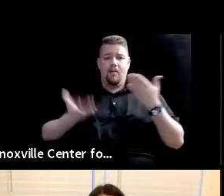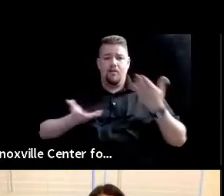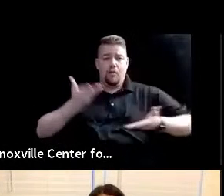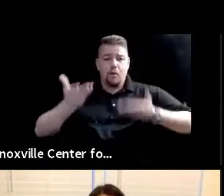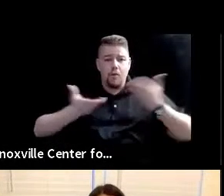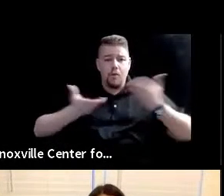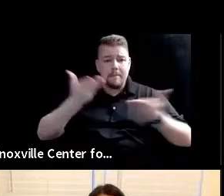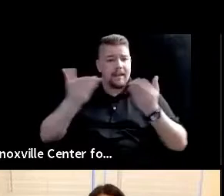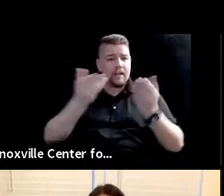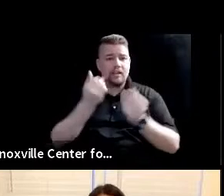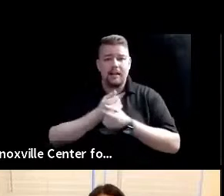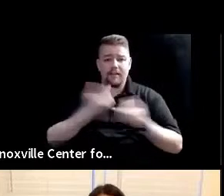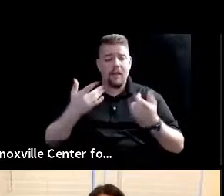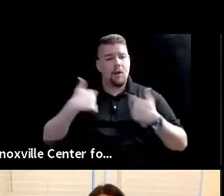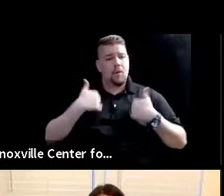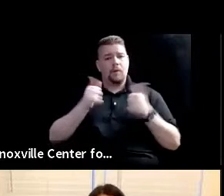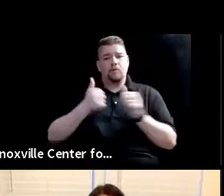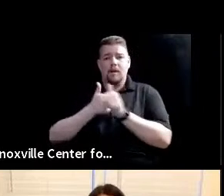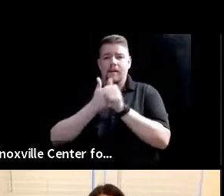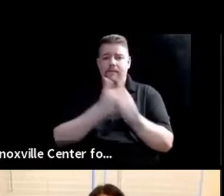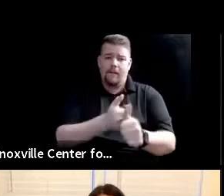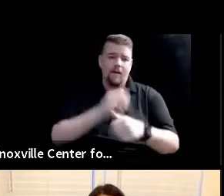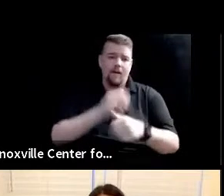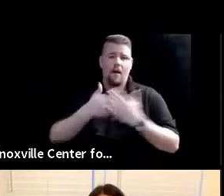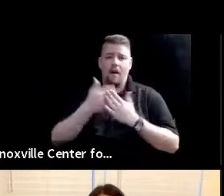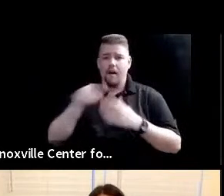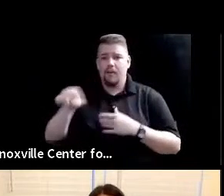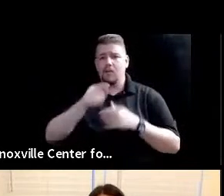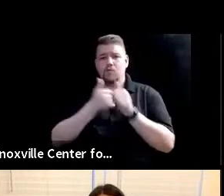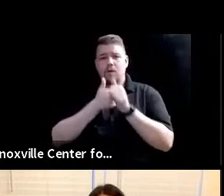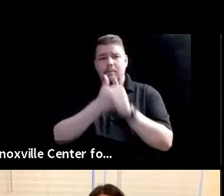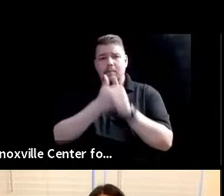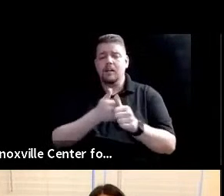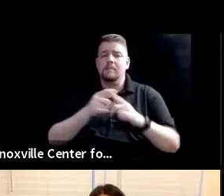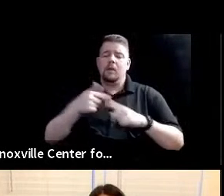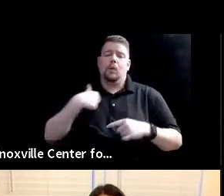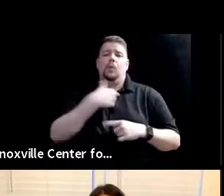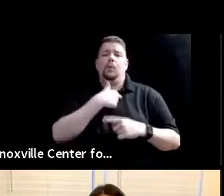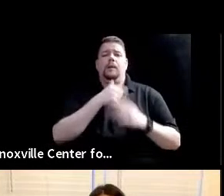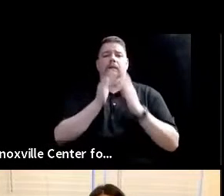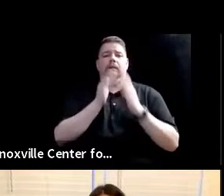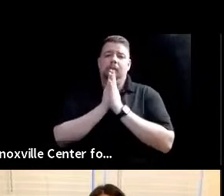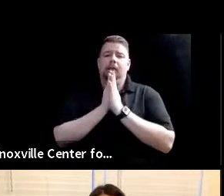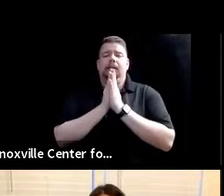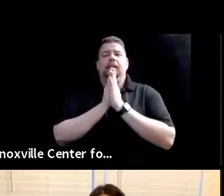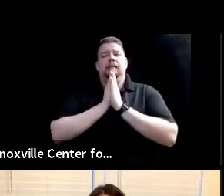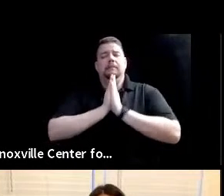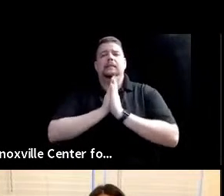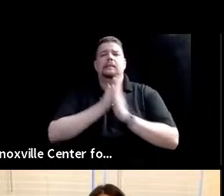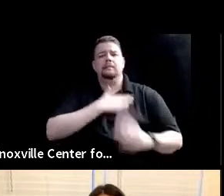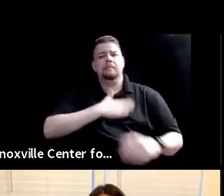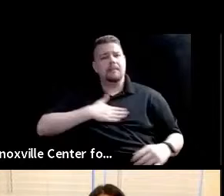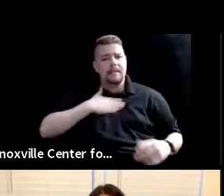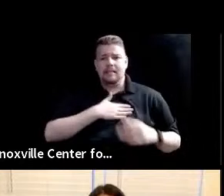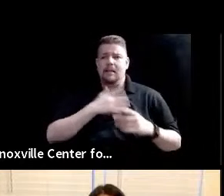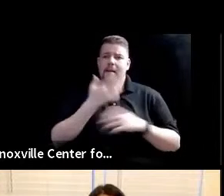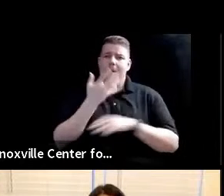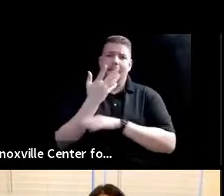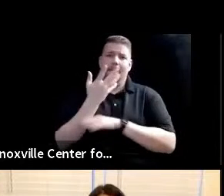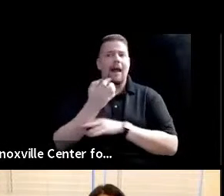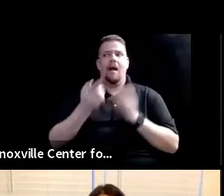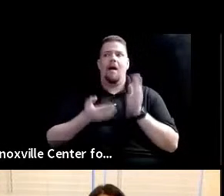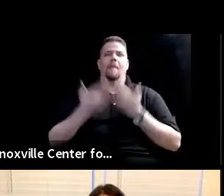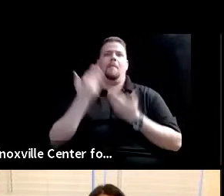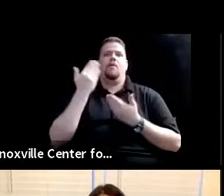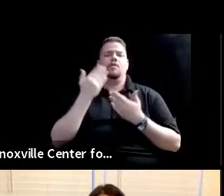recommendations, and we're trying to follow all those recommendations, but we would please and please request, almost to beg, to them